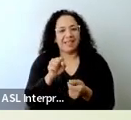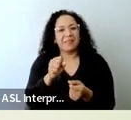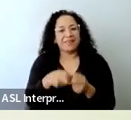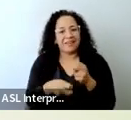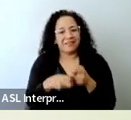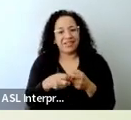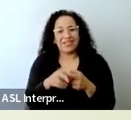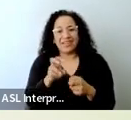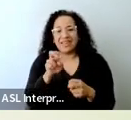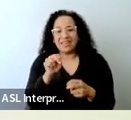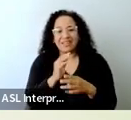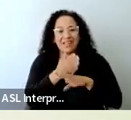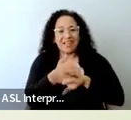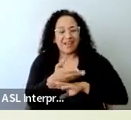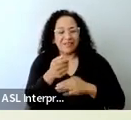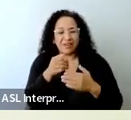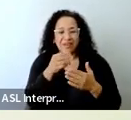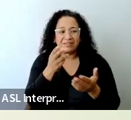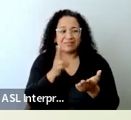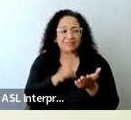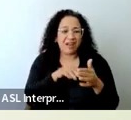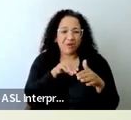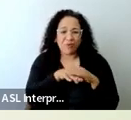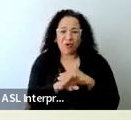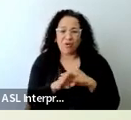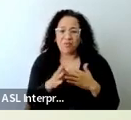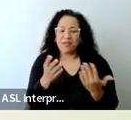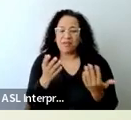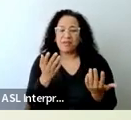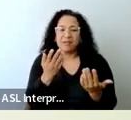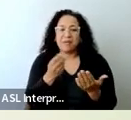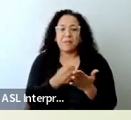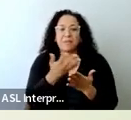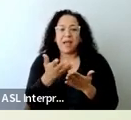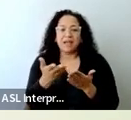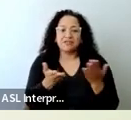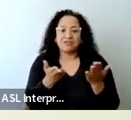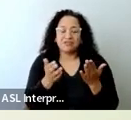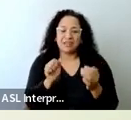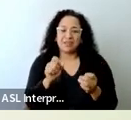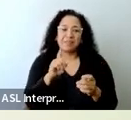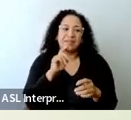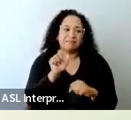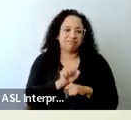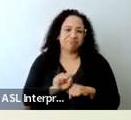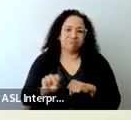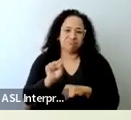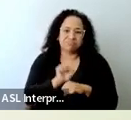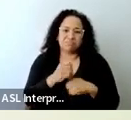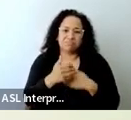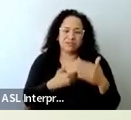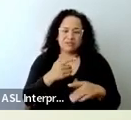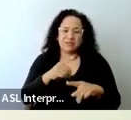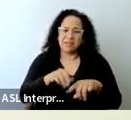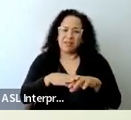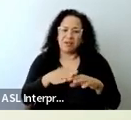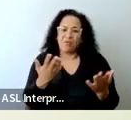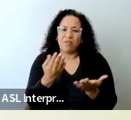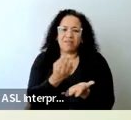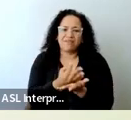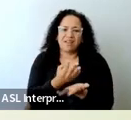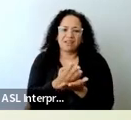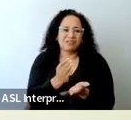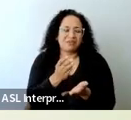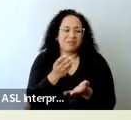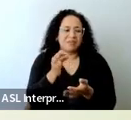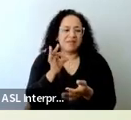difficult even after enrollment. Buying services can be a cumbersome process depending on what the financial